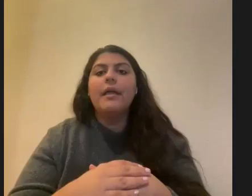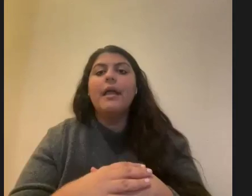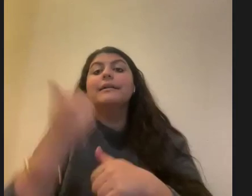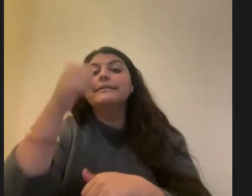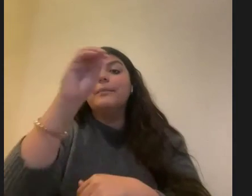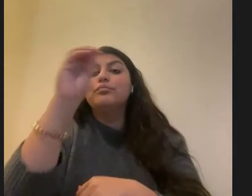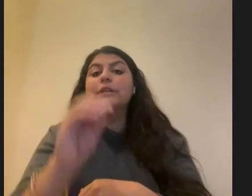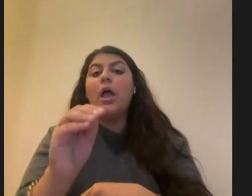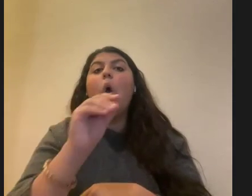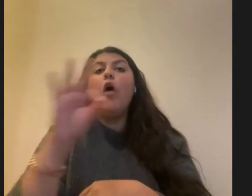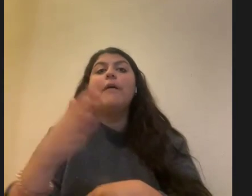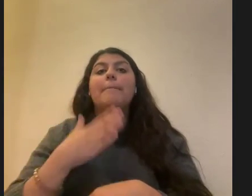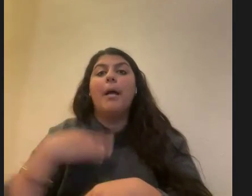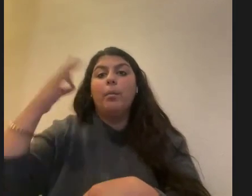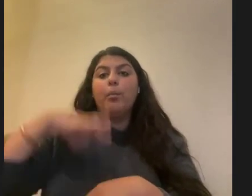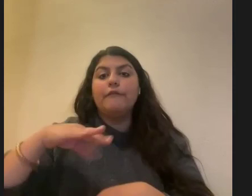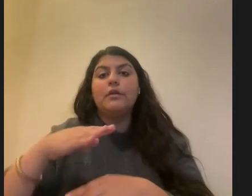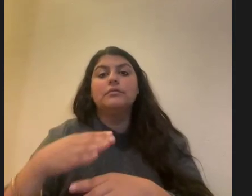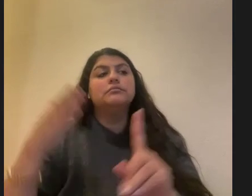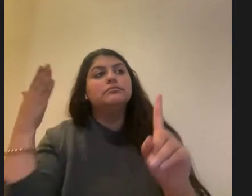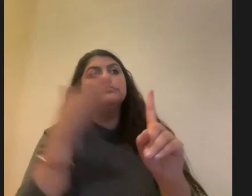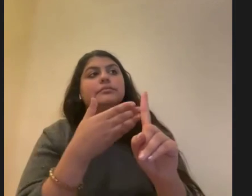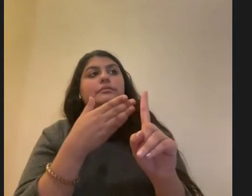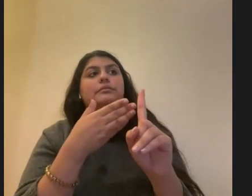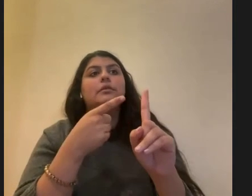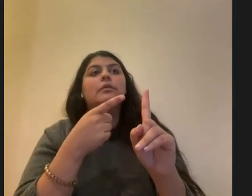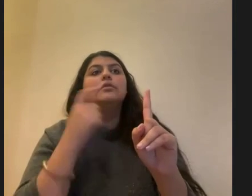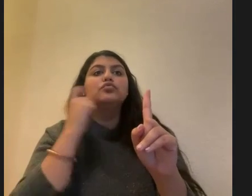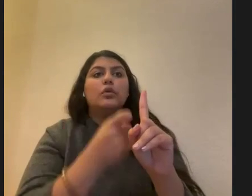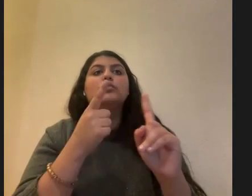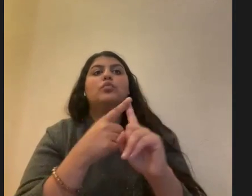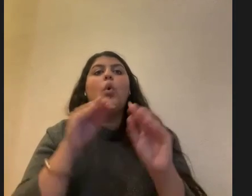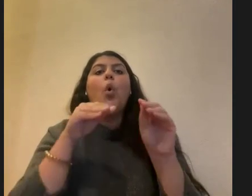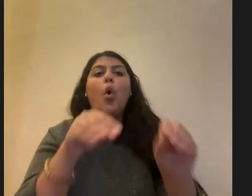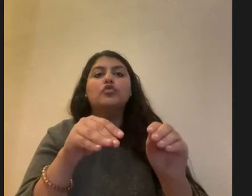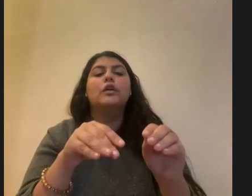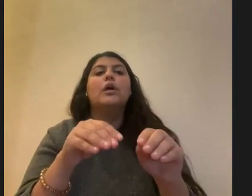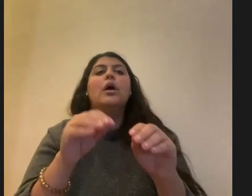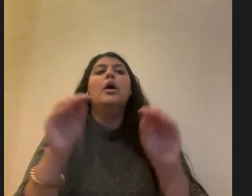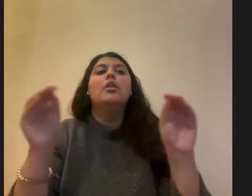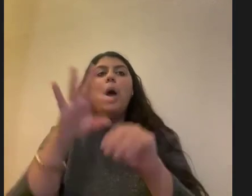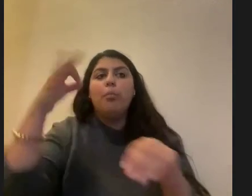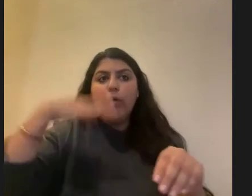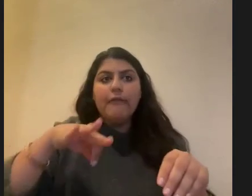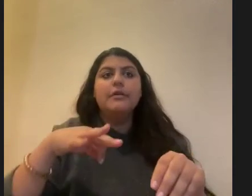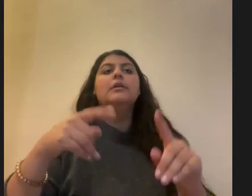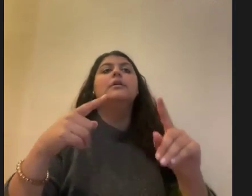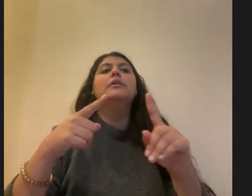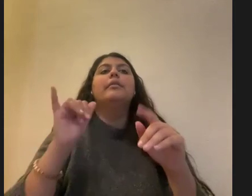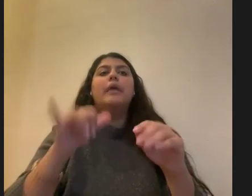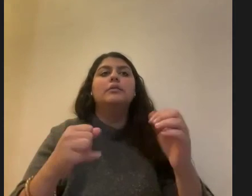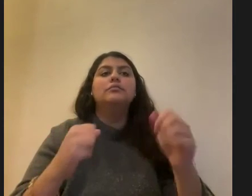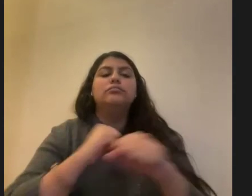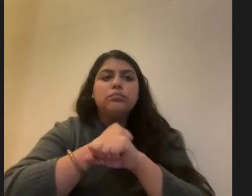10% of my profits go towards are donated to ocean nonprofits that are committed to protecting and restoring our